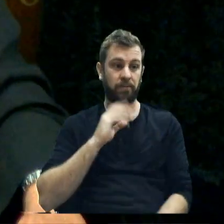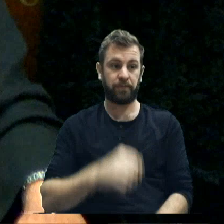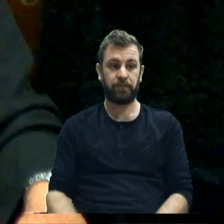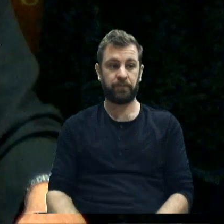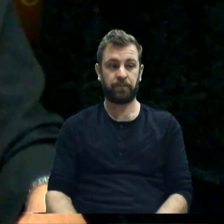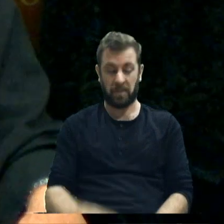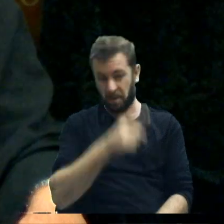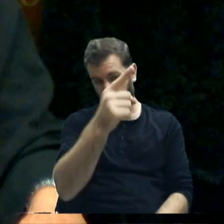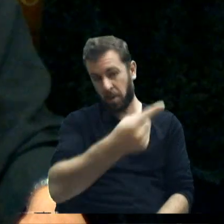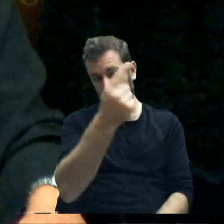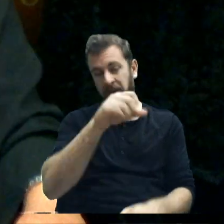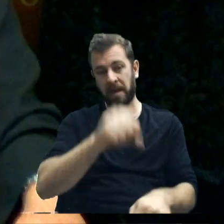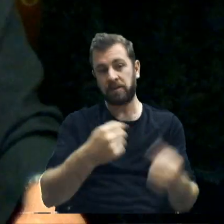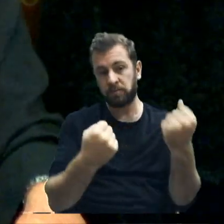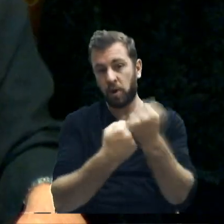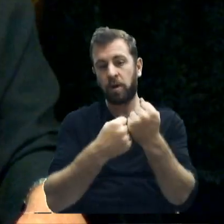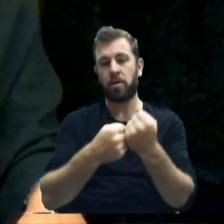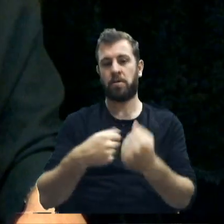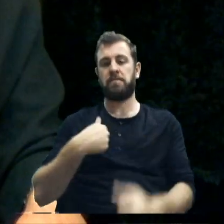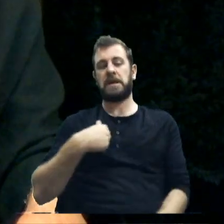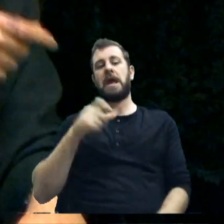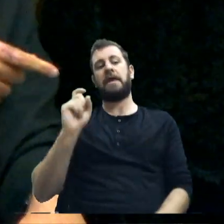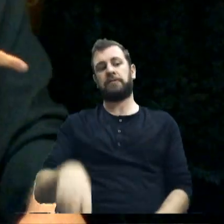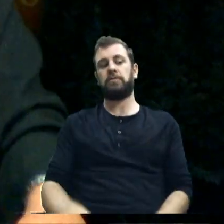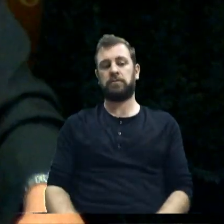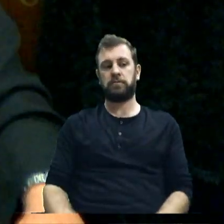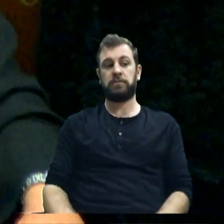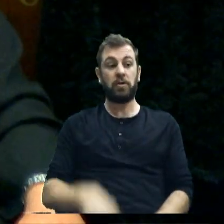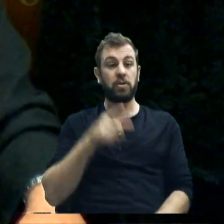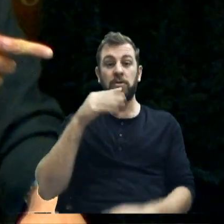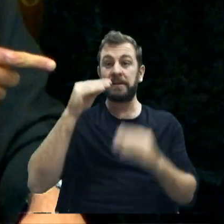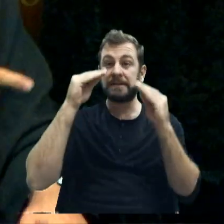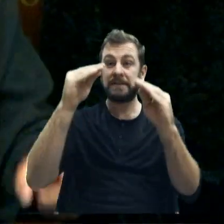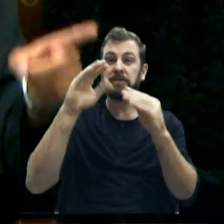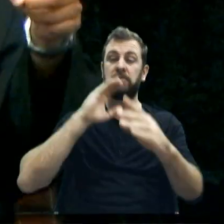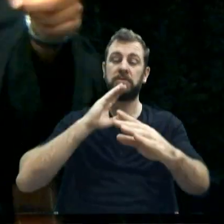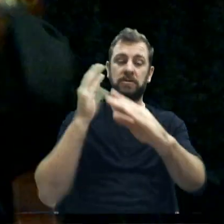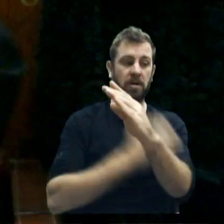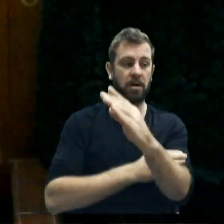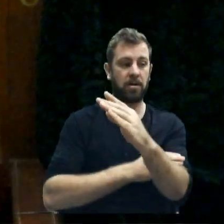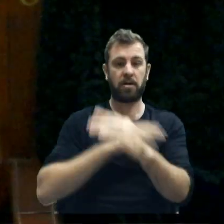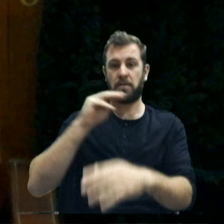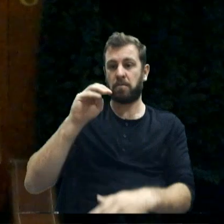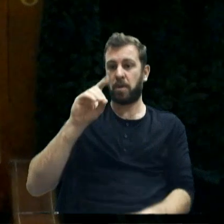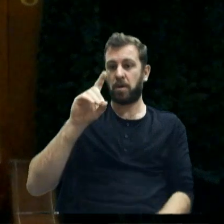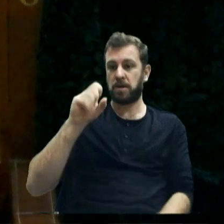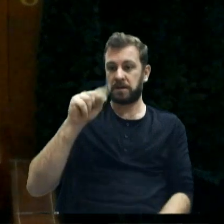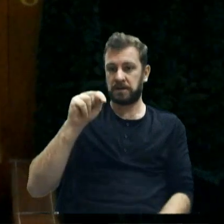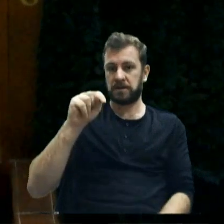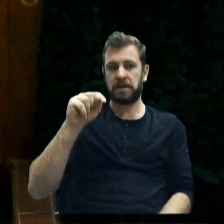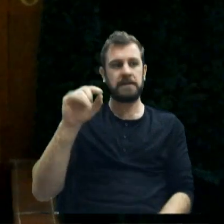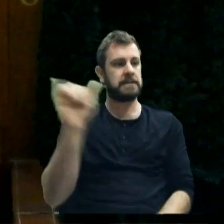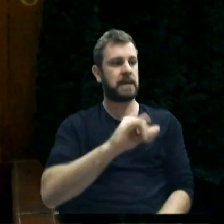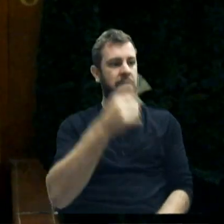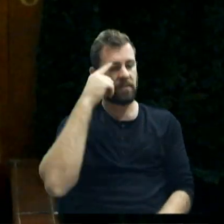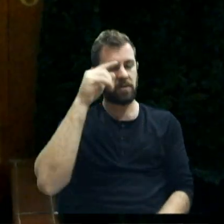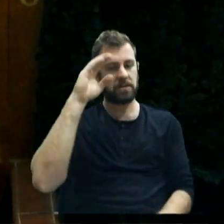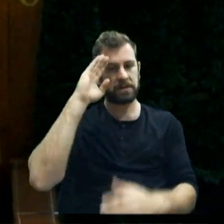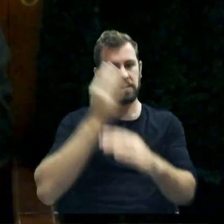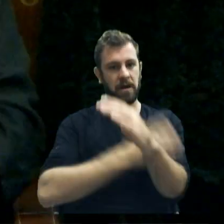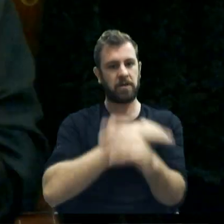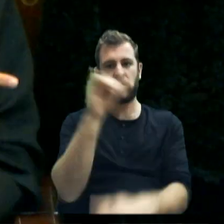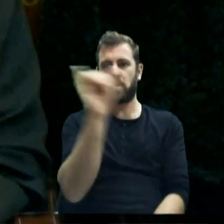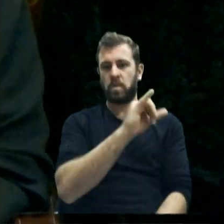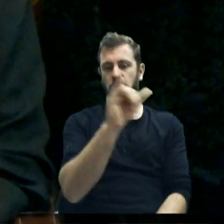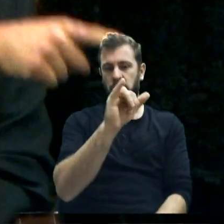So while you're teaching your daughter to be modest, teach the same modesty to your son as well. While you're teaching